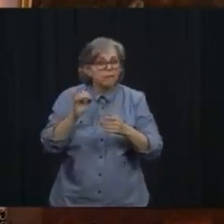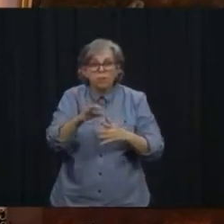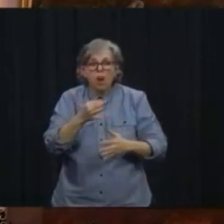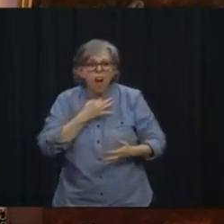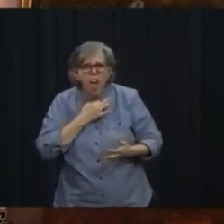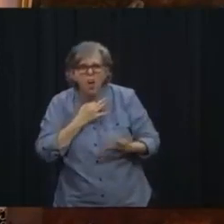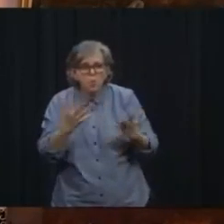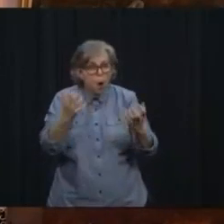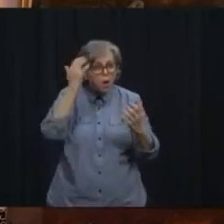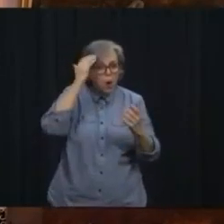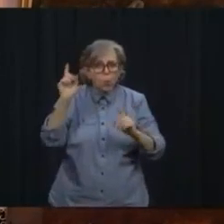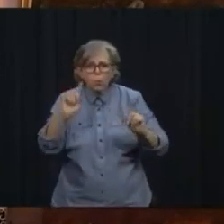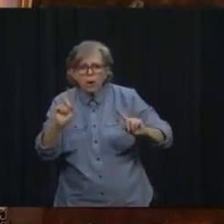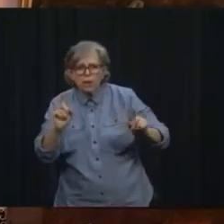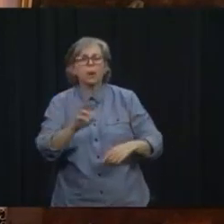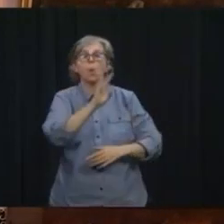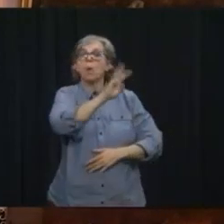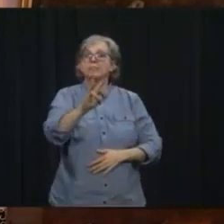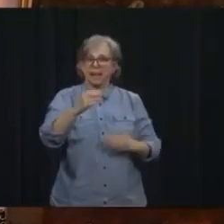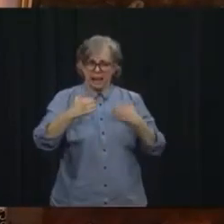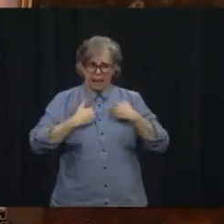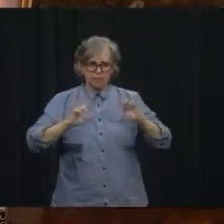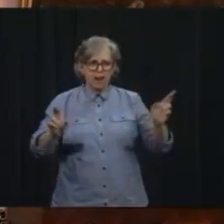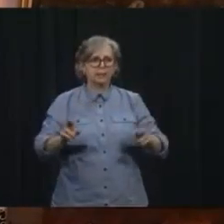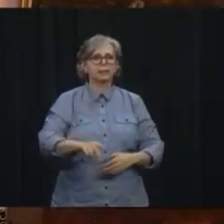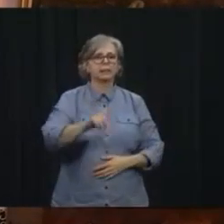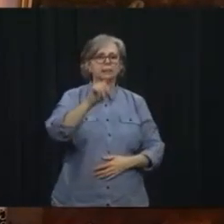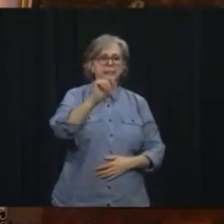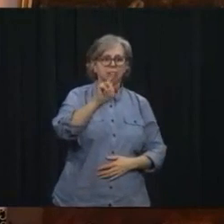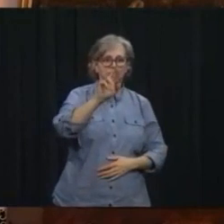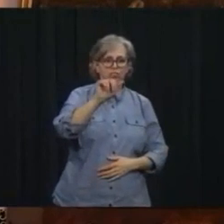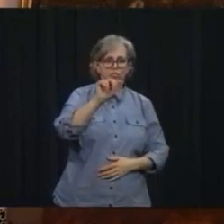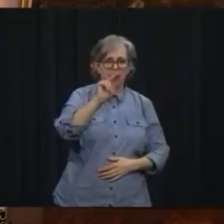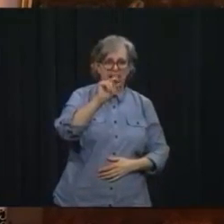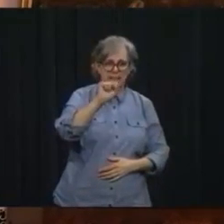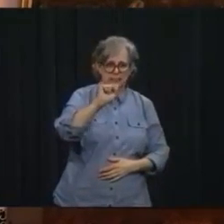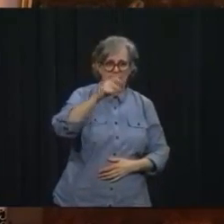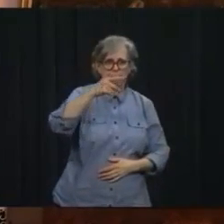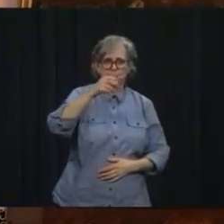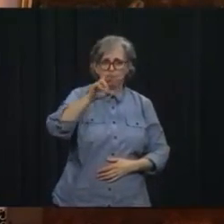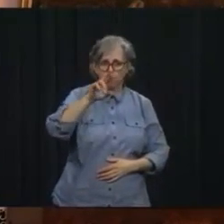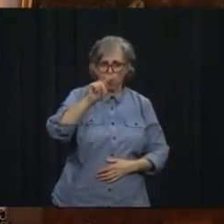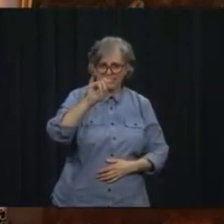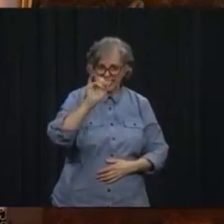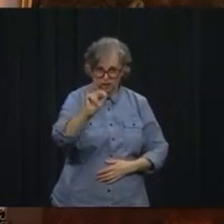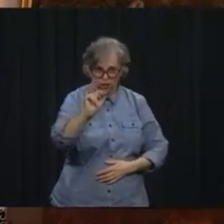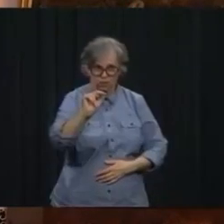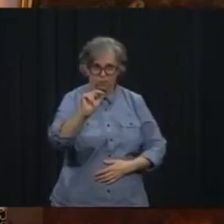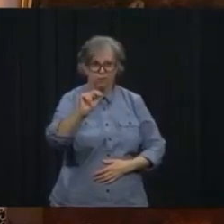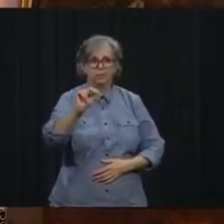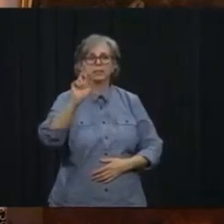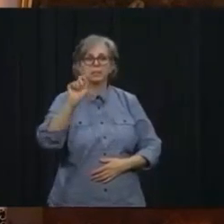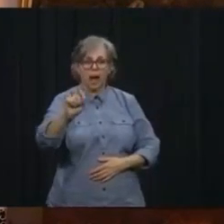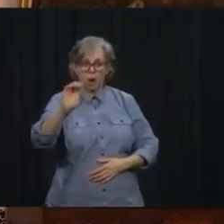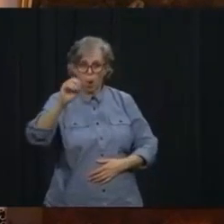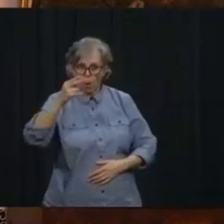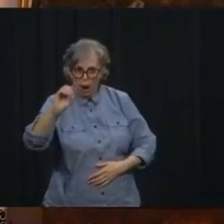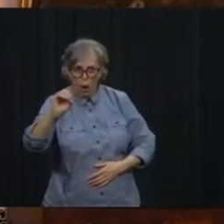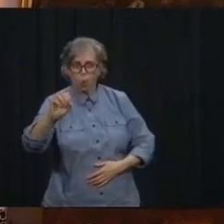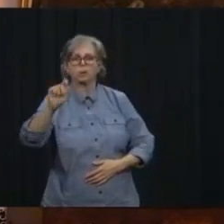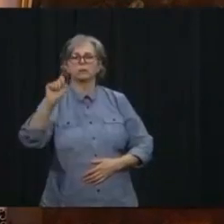relief during this difficult time. Another piece of feedback we received out there in the supply chain.